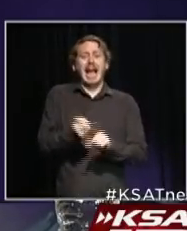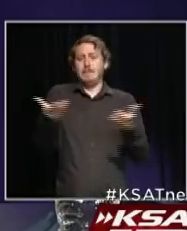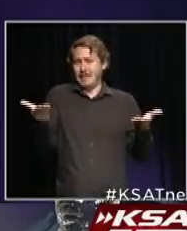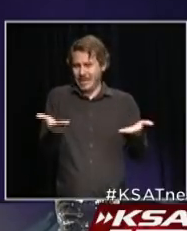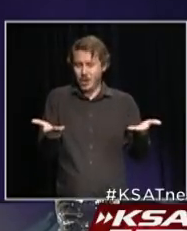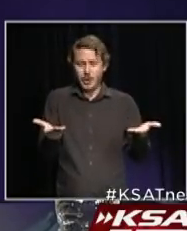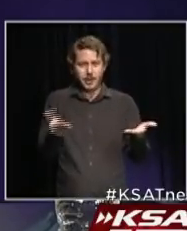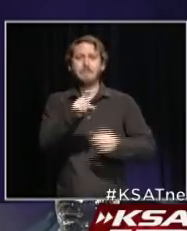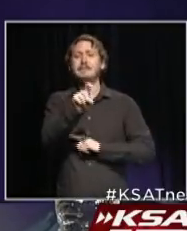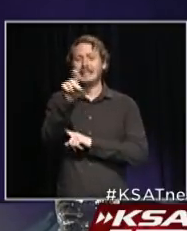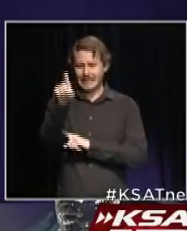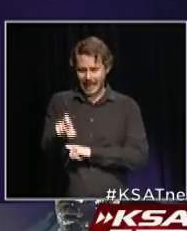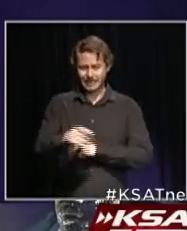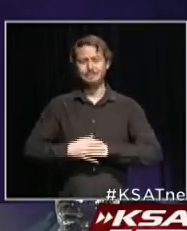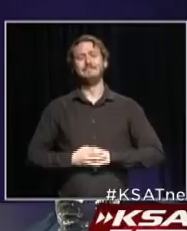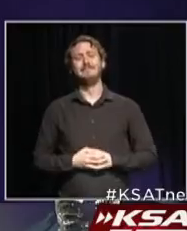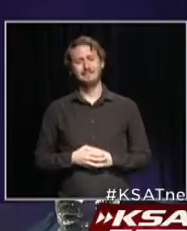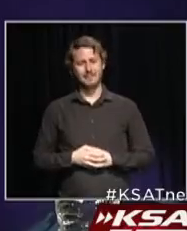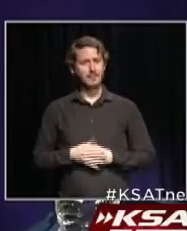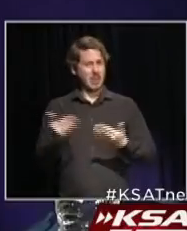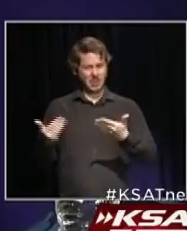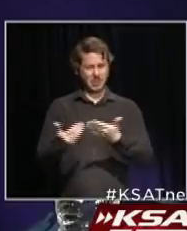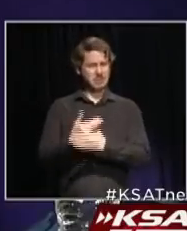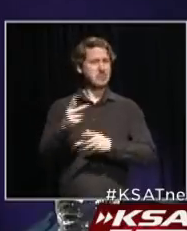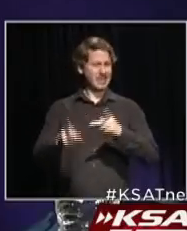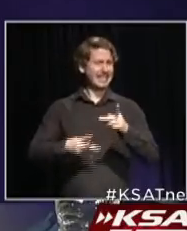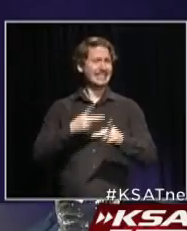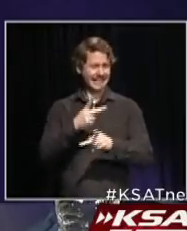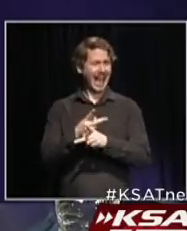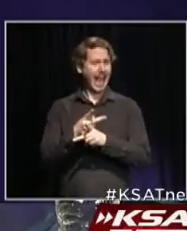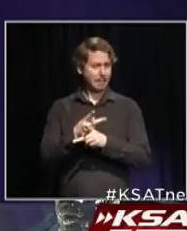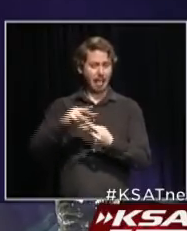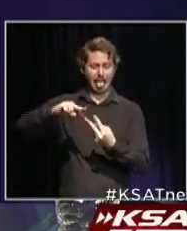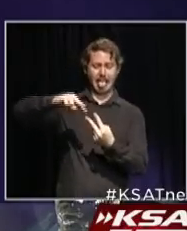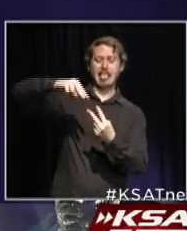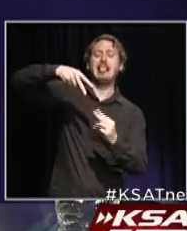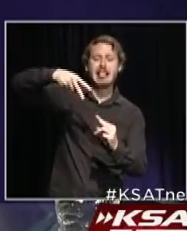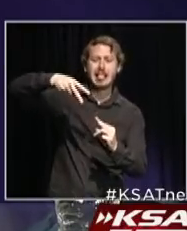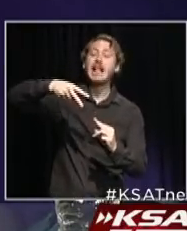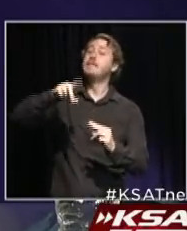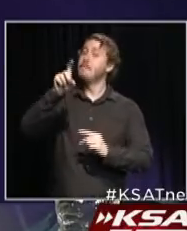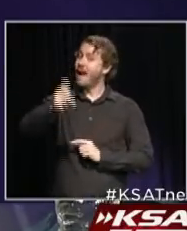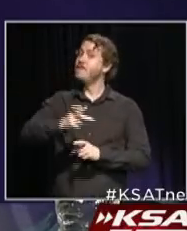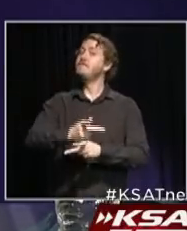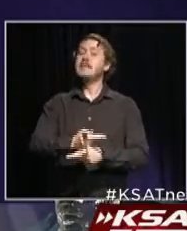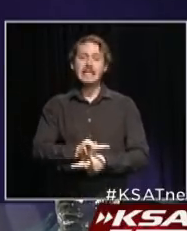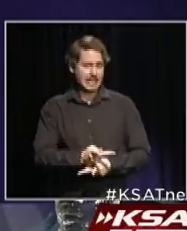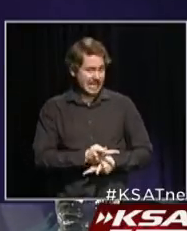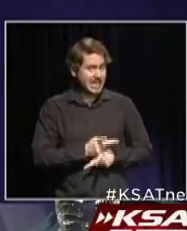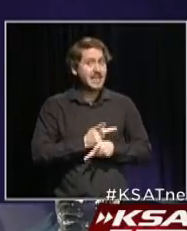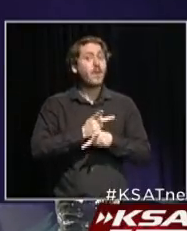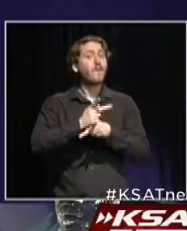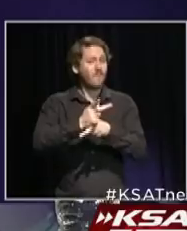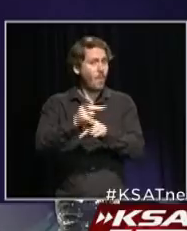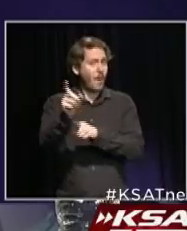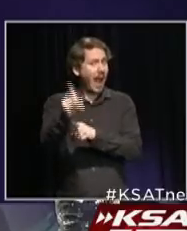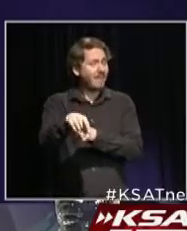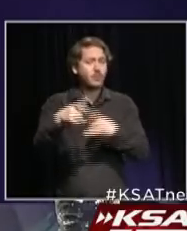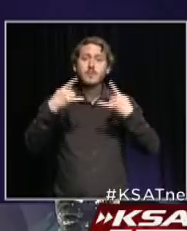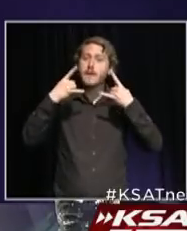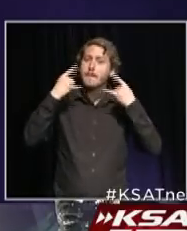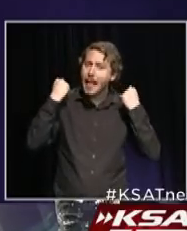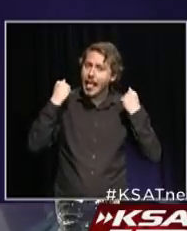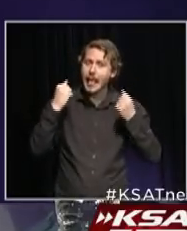new strand. So, it's what we've been saying from the start. You got to be really careful, and face covering